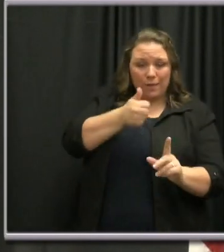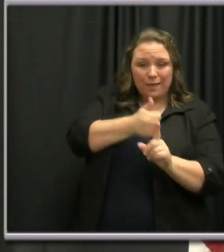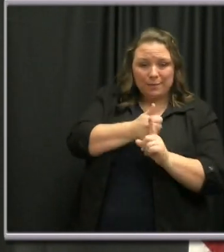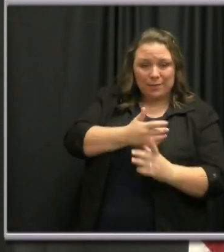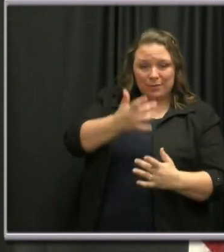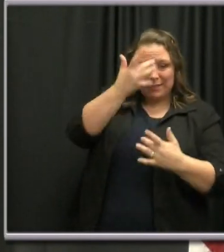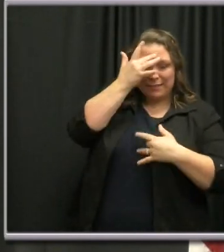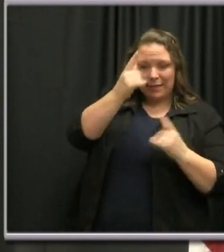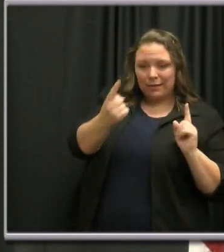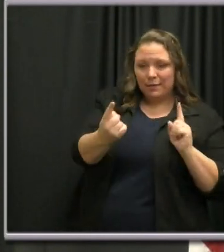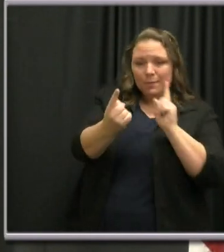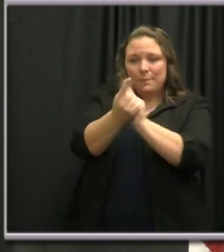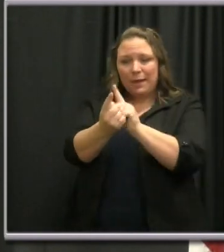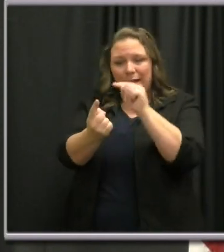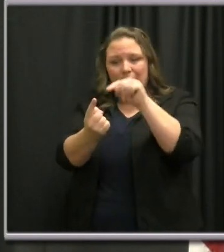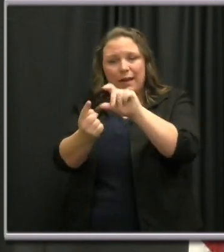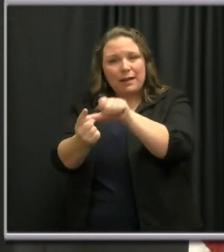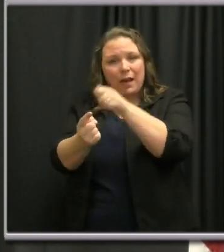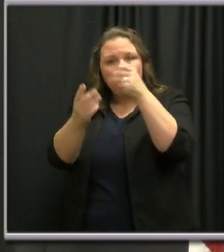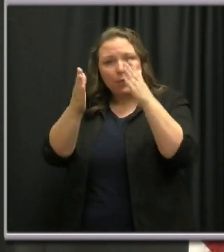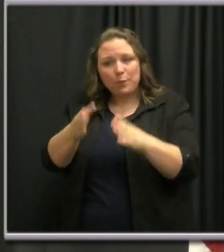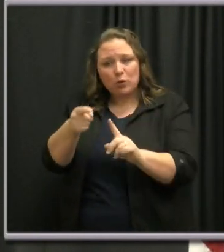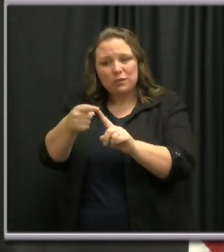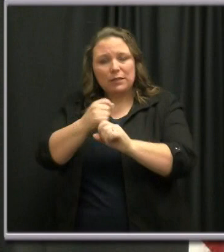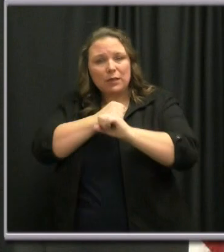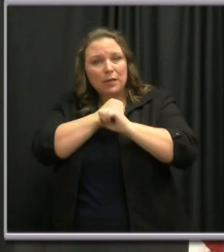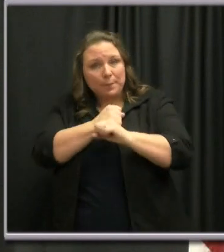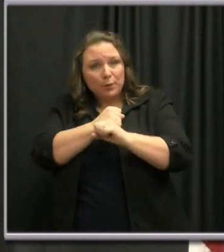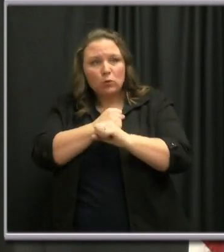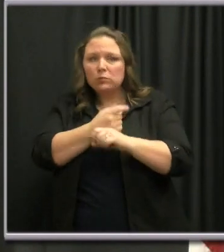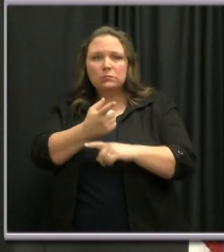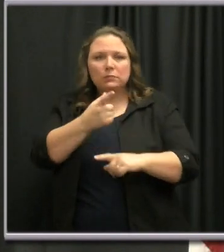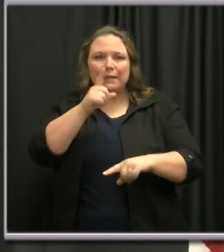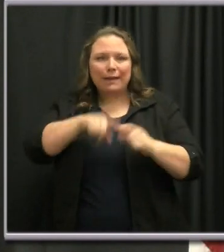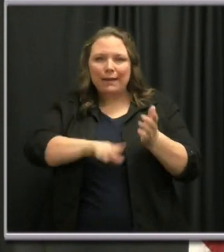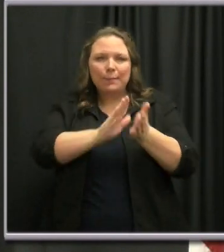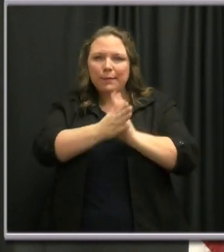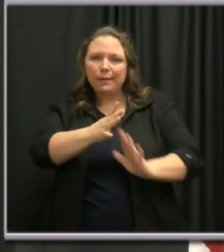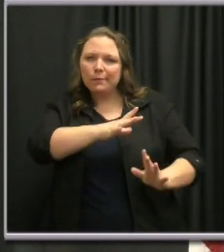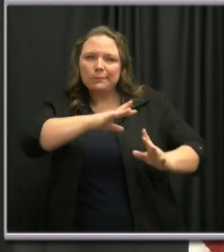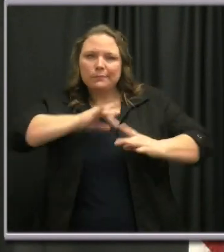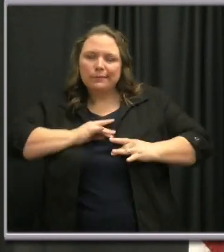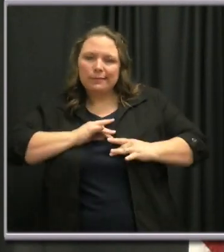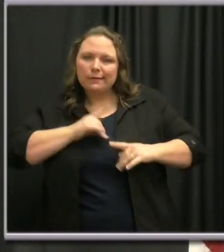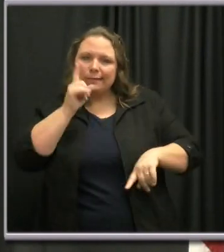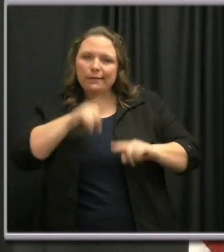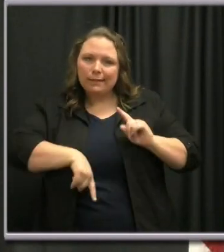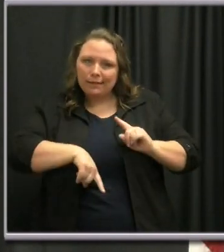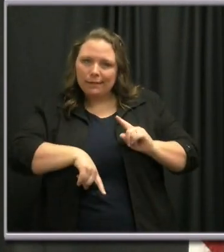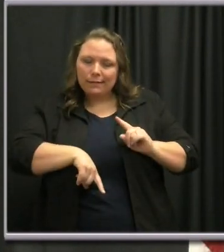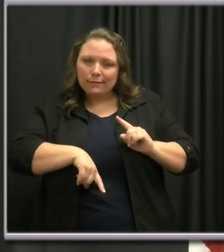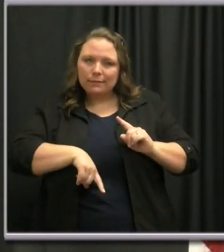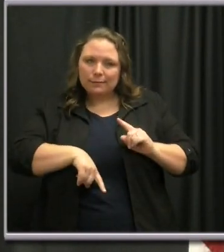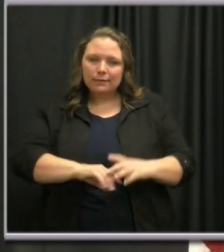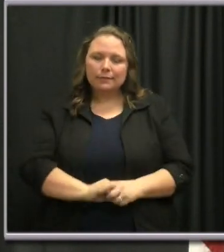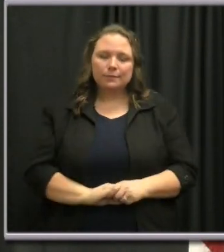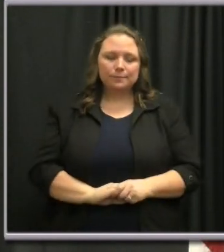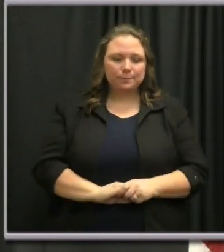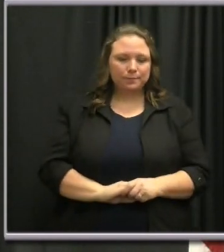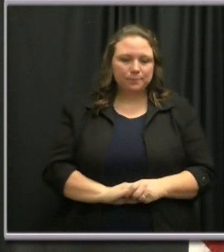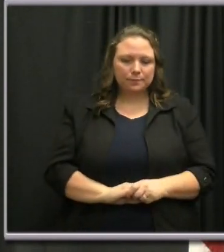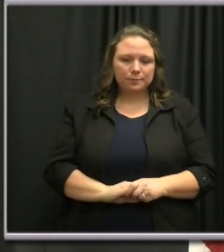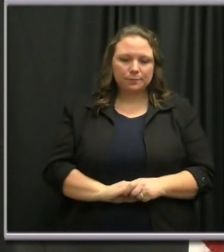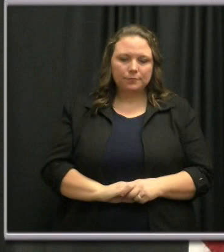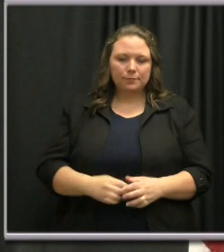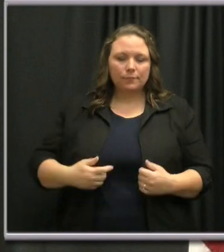into contact with other people, there was a very, very low risk that the virus would jump from the infected person to the uninfected